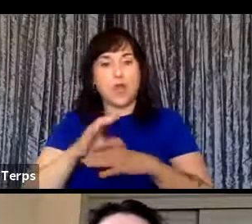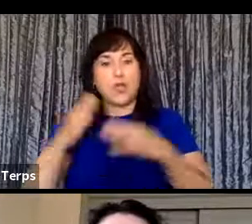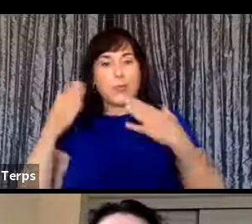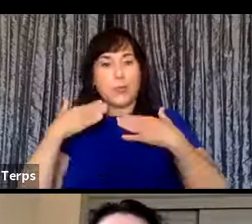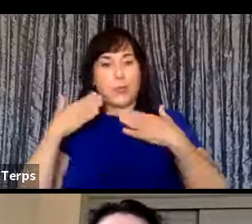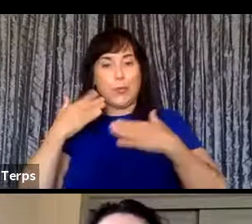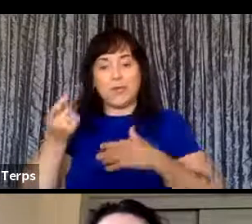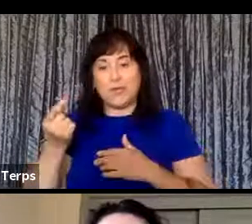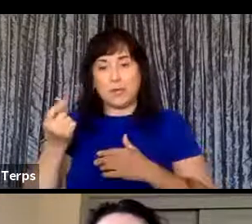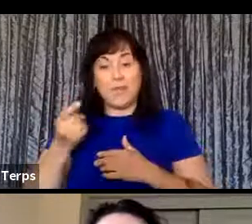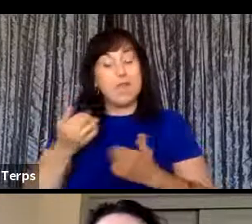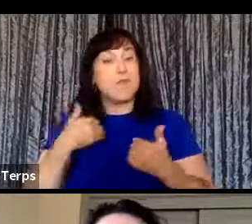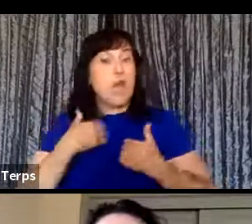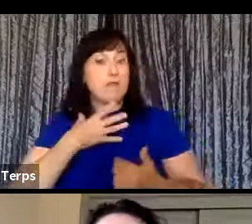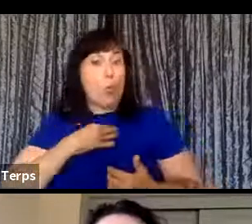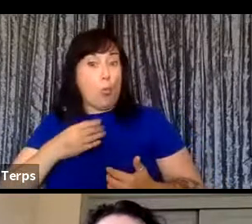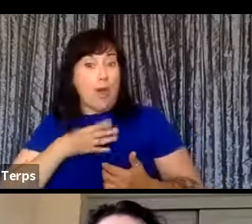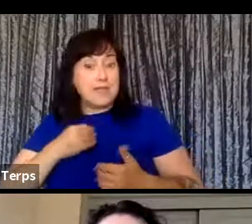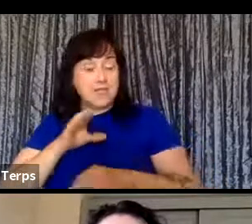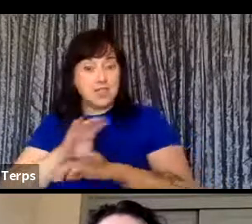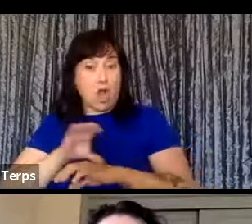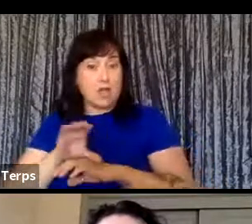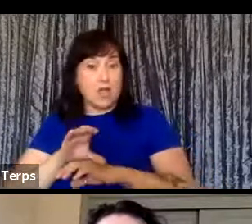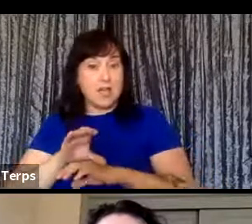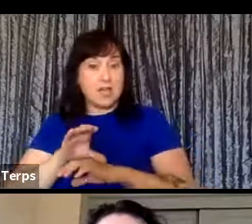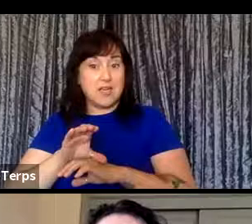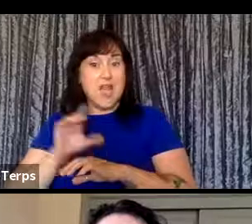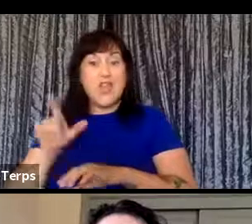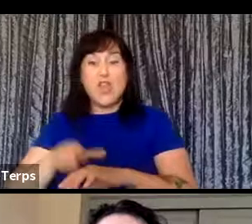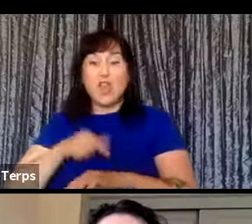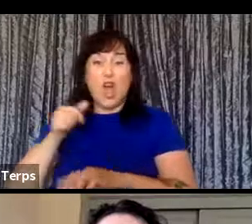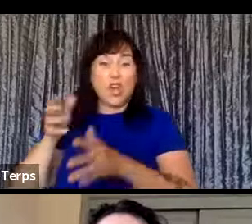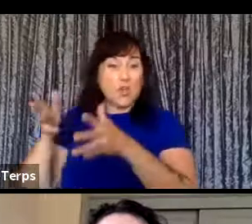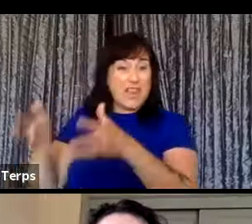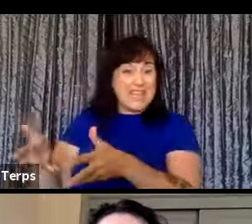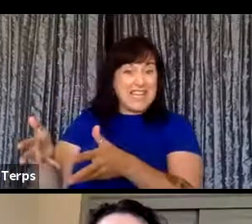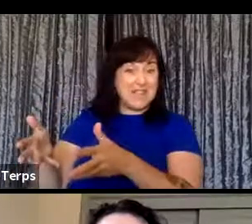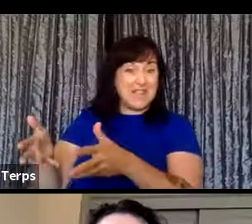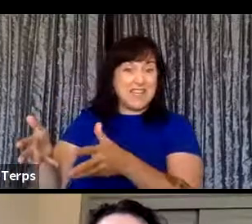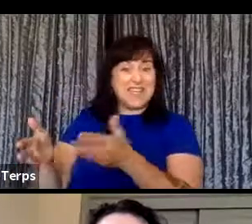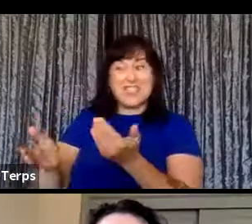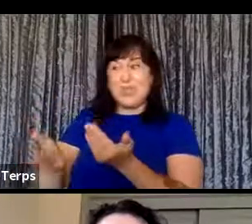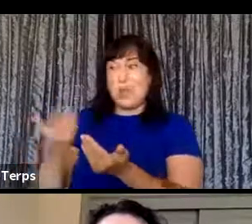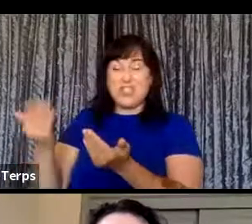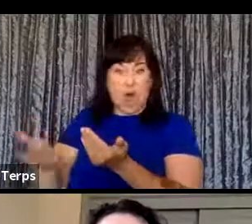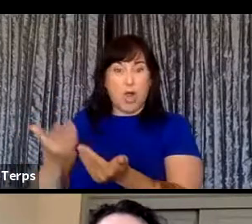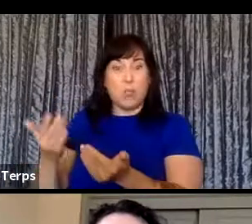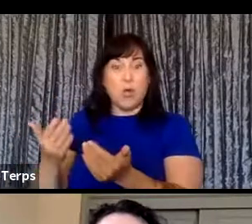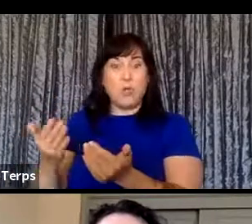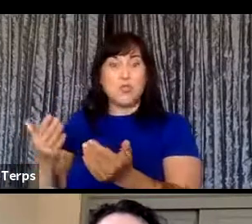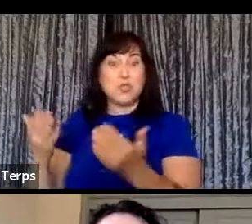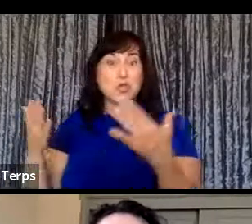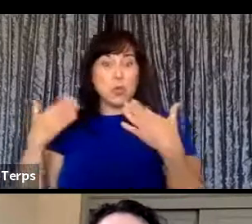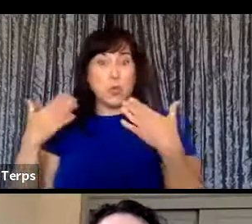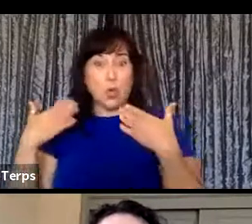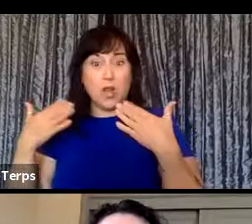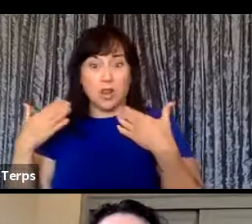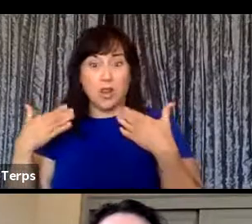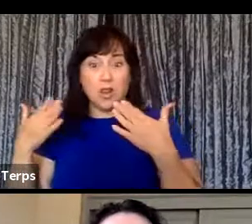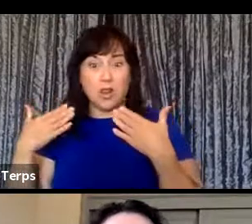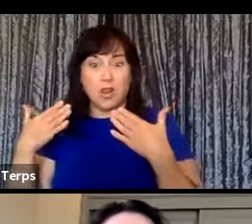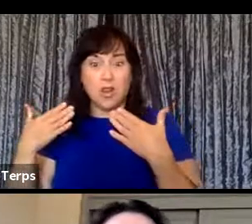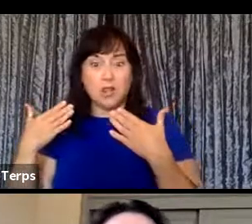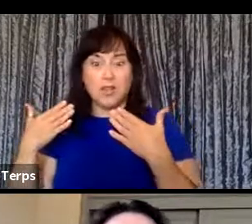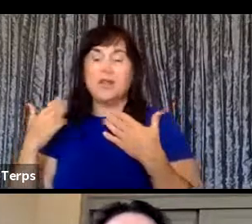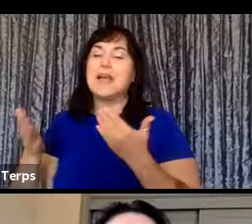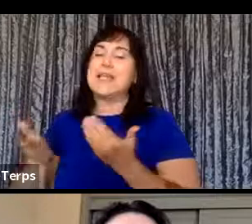longer. If you've got white chocolate, again, the longer you can leave it so that you can almost feel a distinct coolness to that chocolate, the